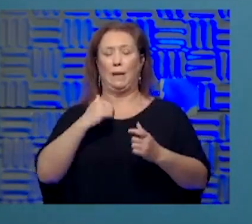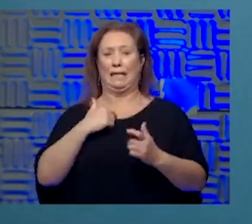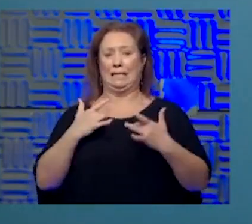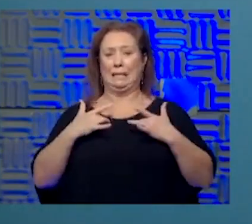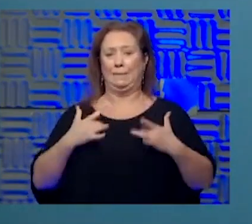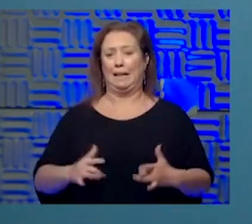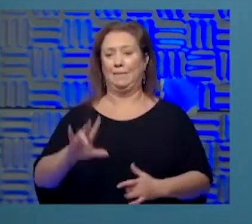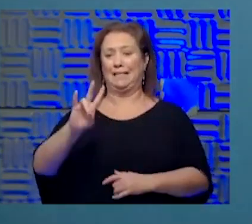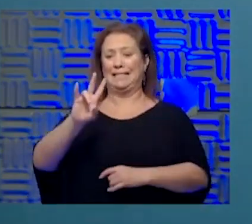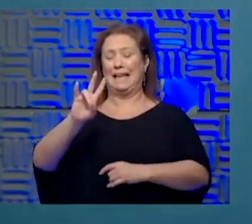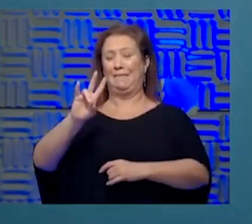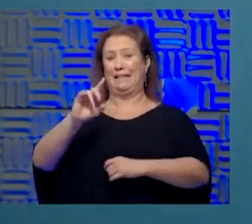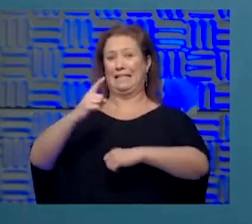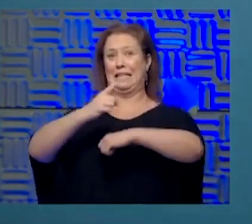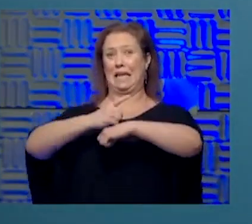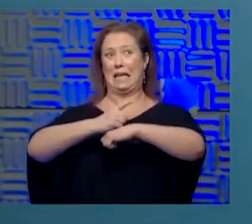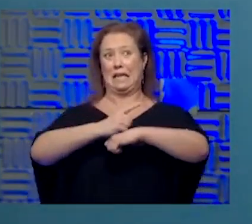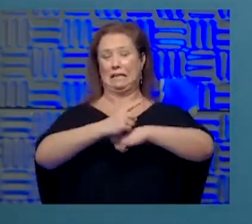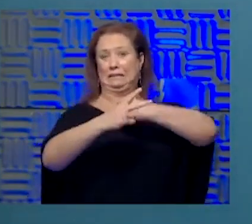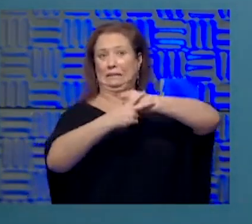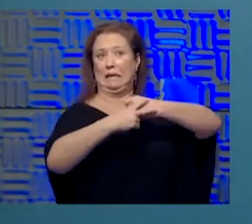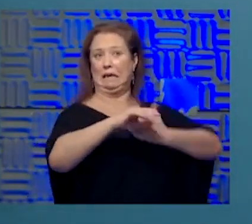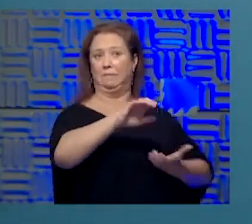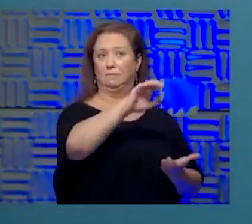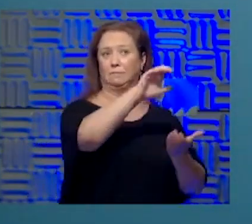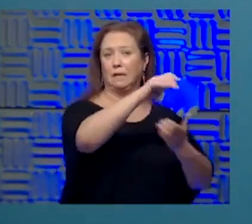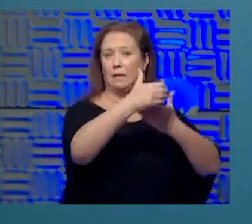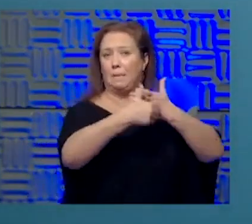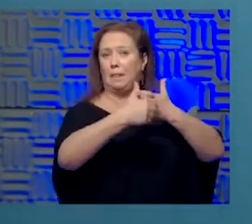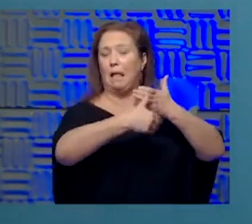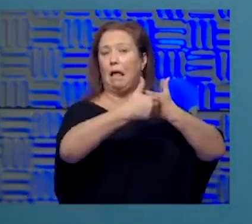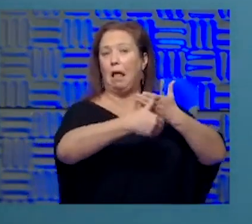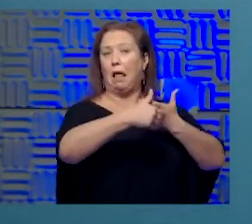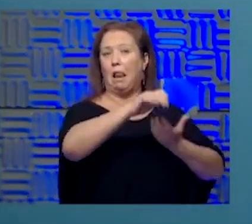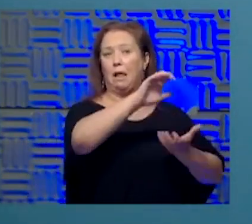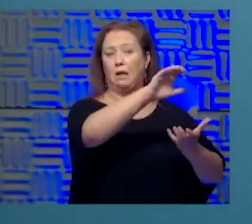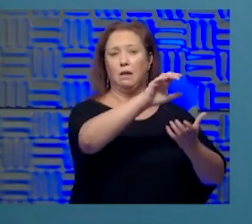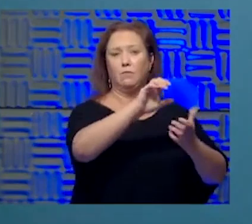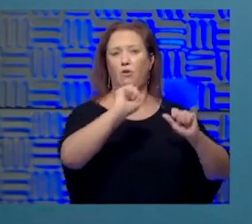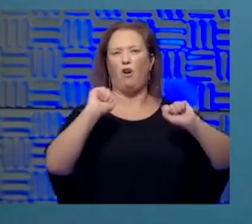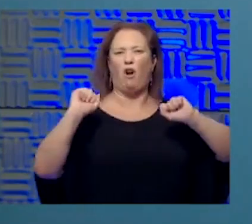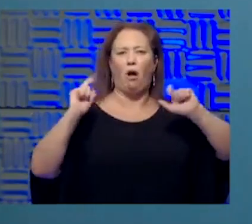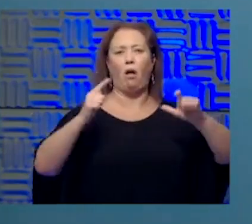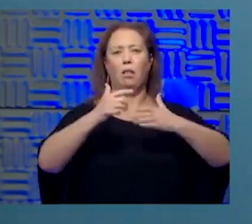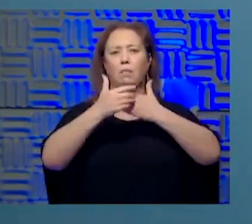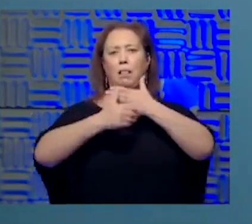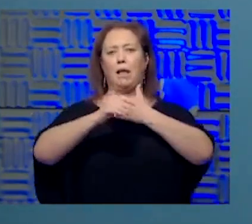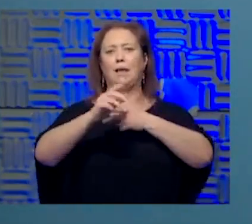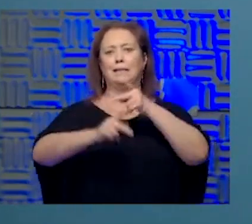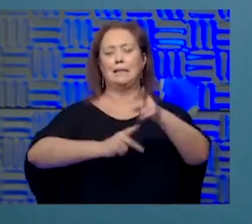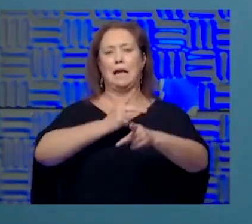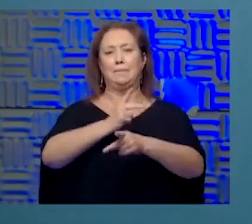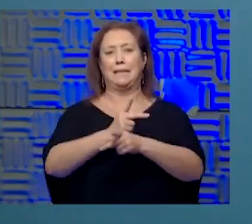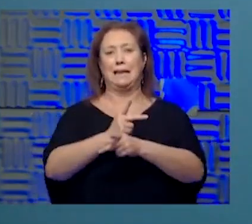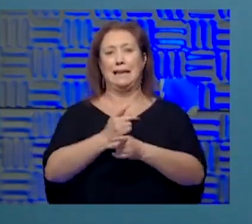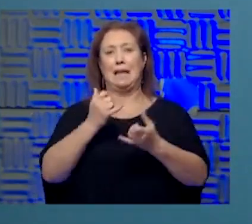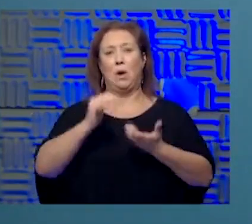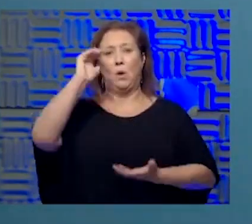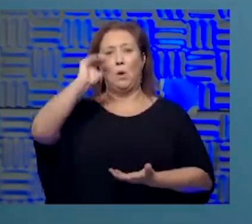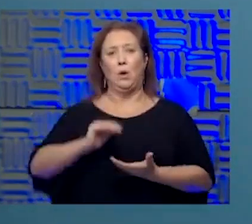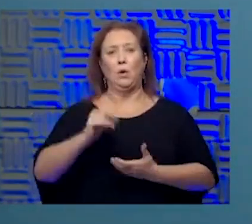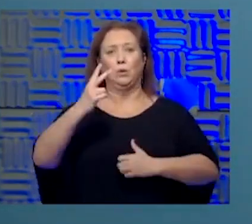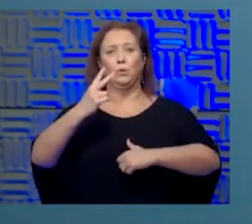supply, a 7-day supply of blood products across all blood types. Right now, we're down to about a 2-day